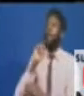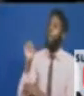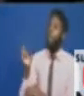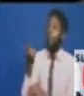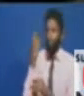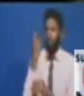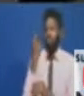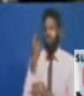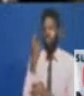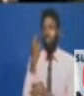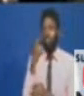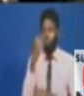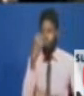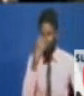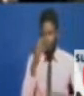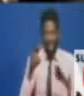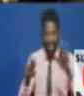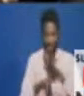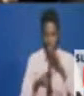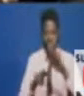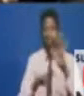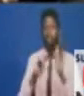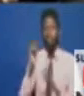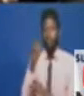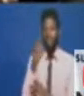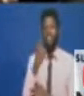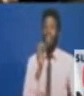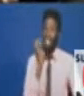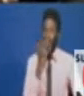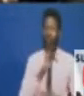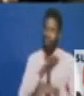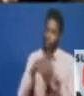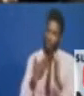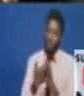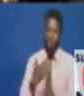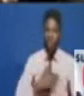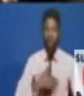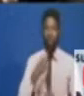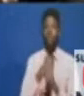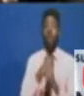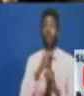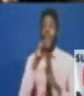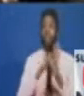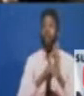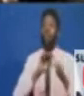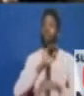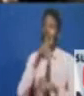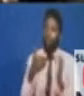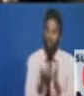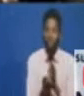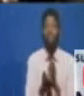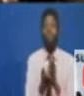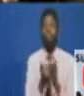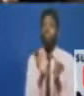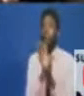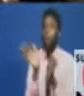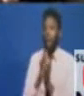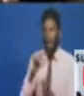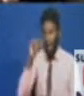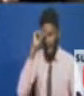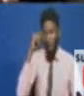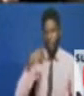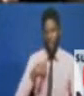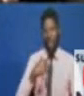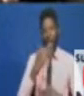President Rigathi Gachagua, all my colleagues, all arms of government, and I'll be a humble servant of Kenya, the people